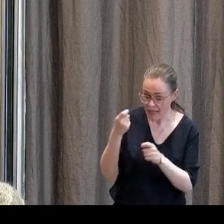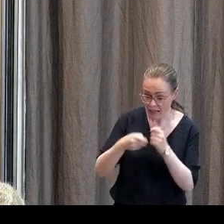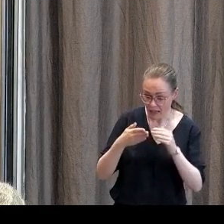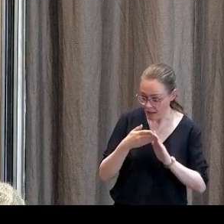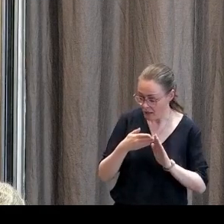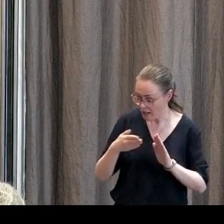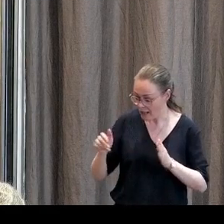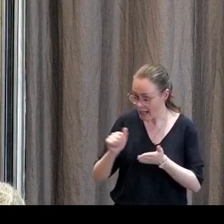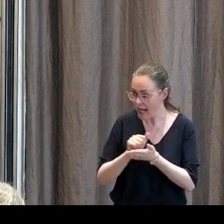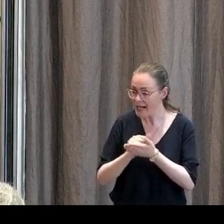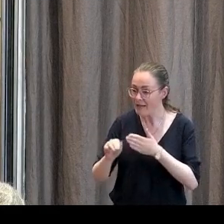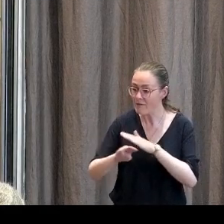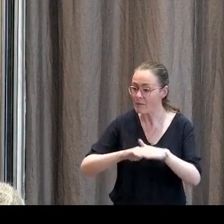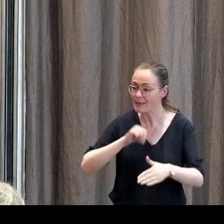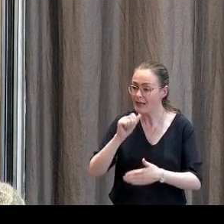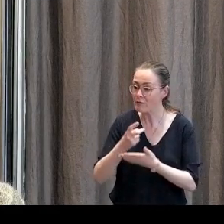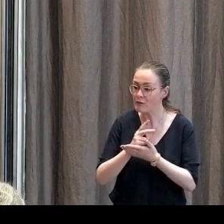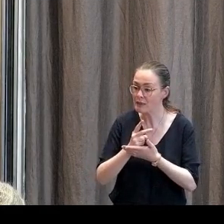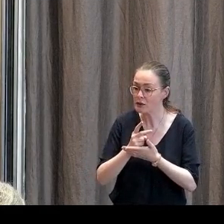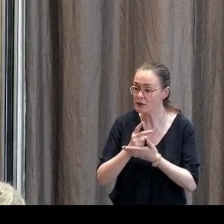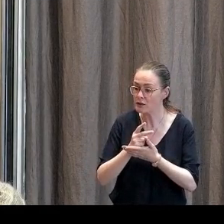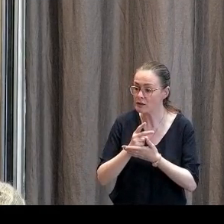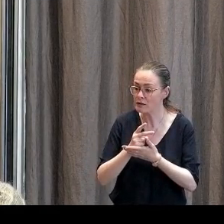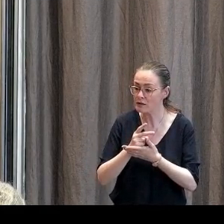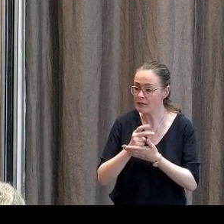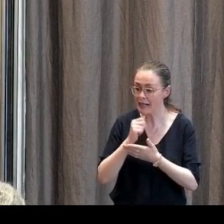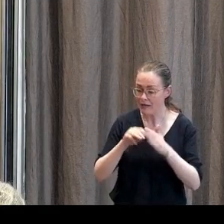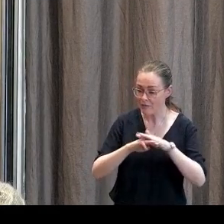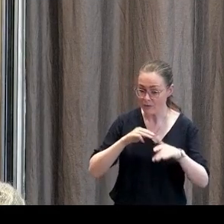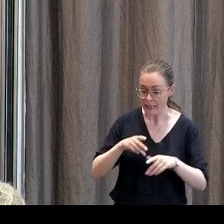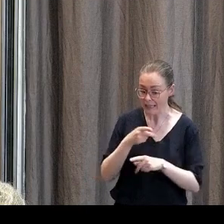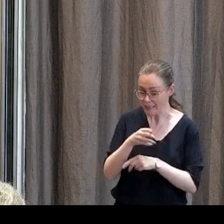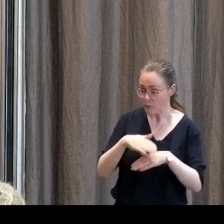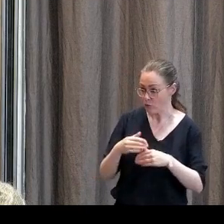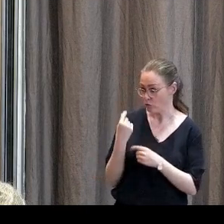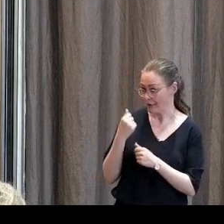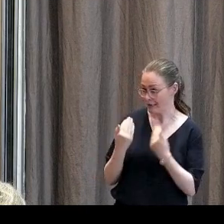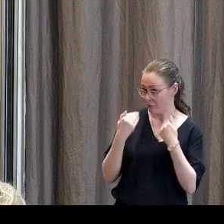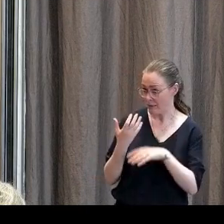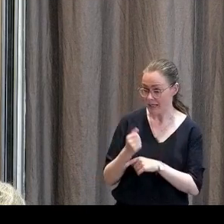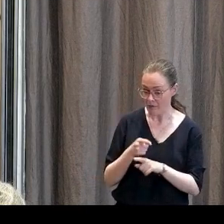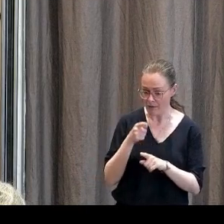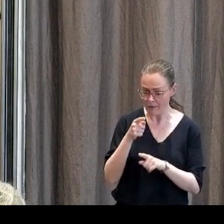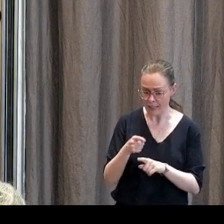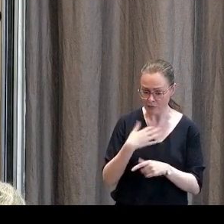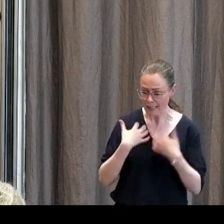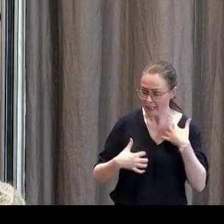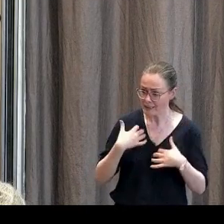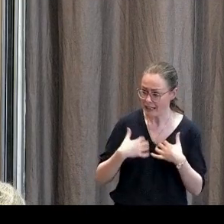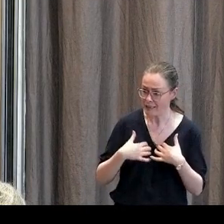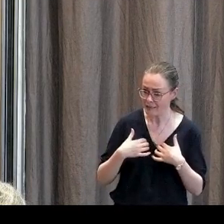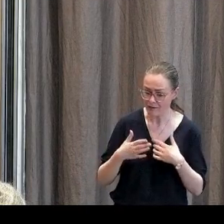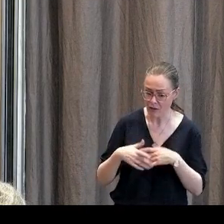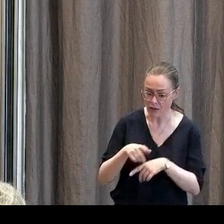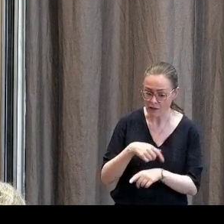a seizure for 11 months. This is the most up-to-date data we've got now. So this is really, really exciting for